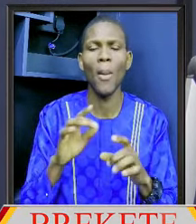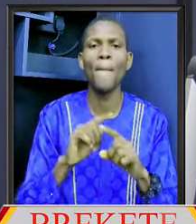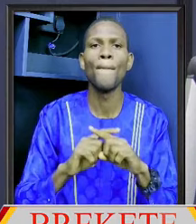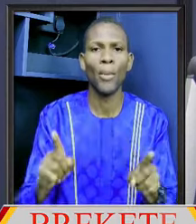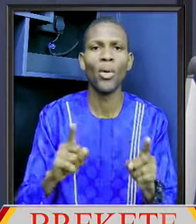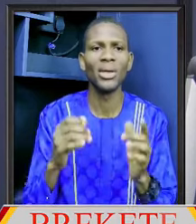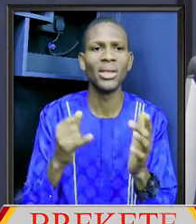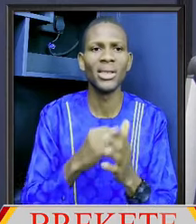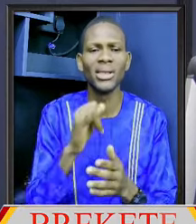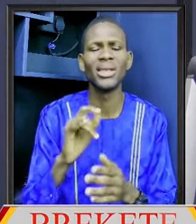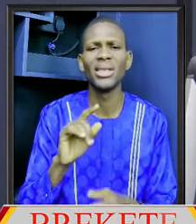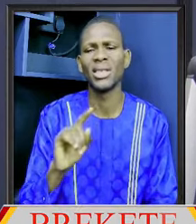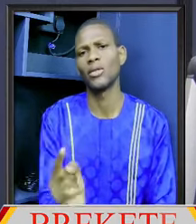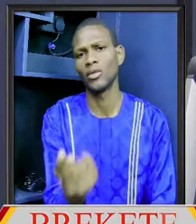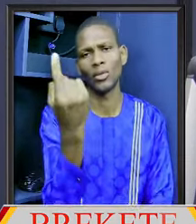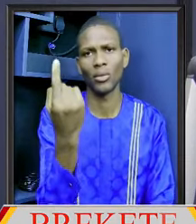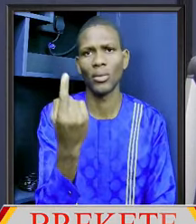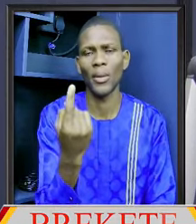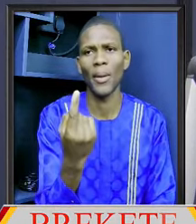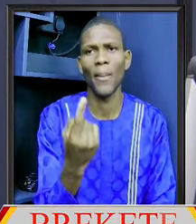Yes. But it is an insult.